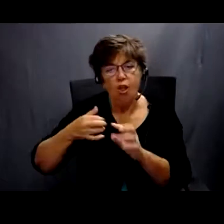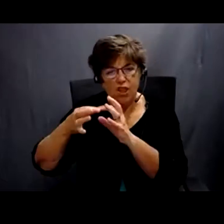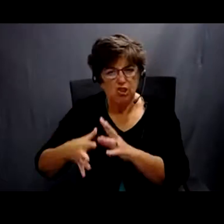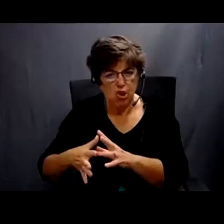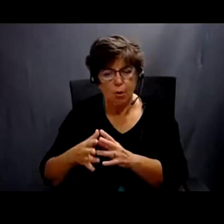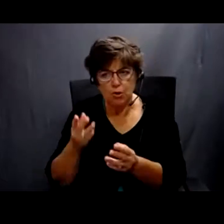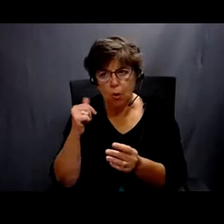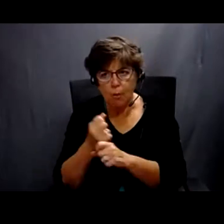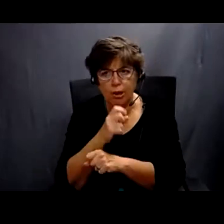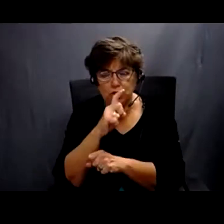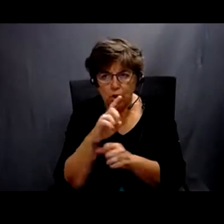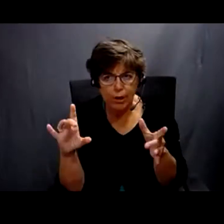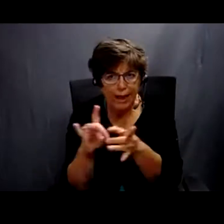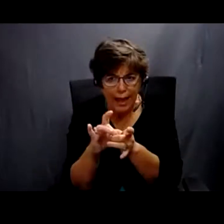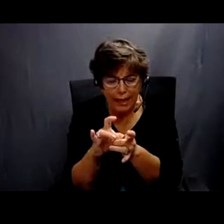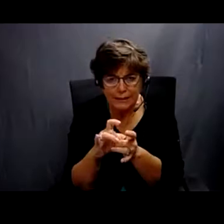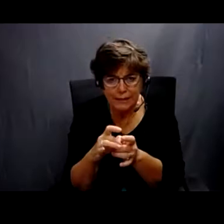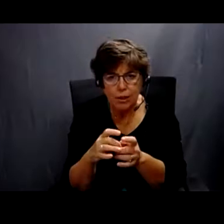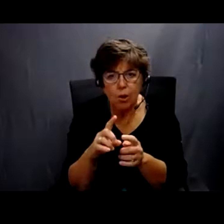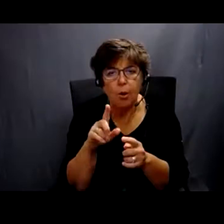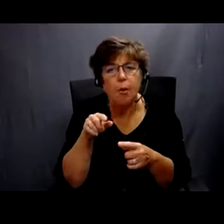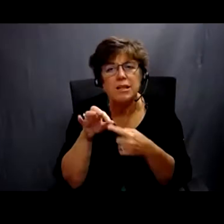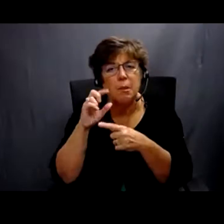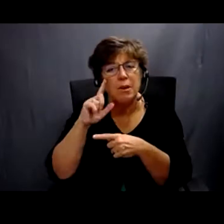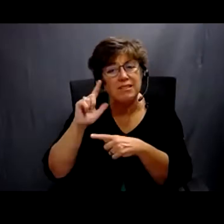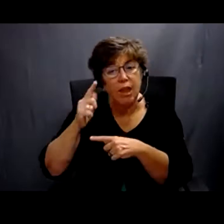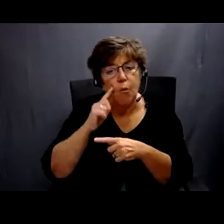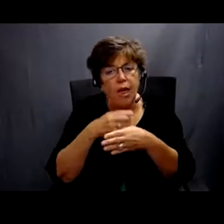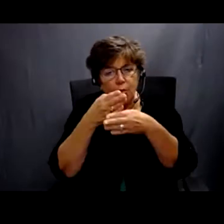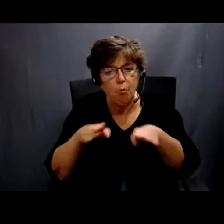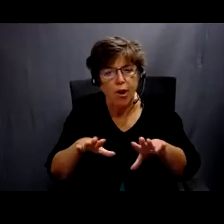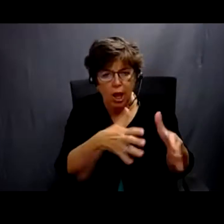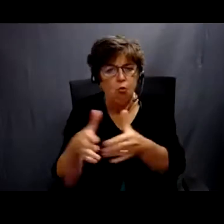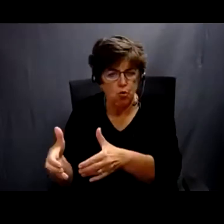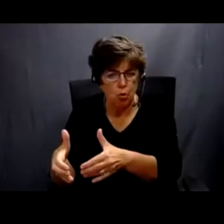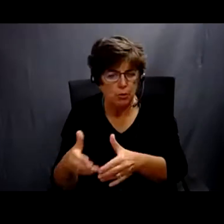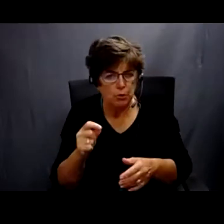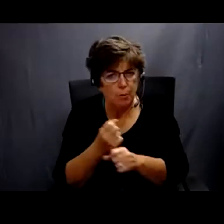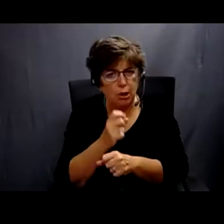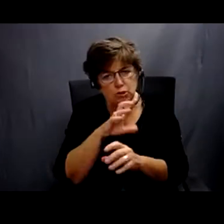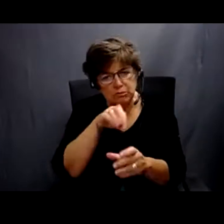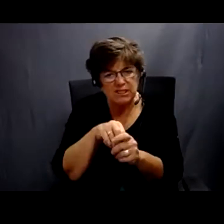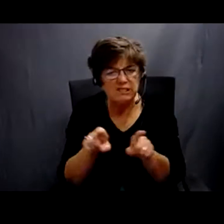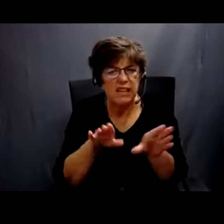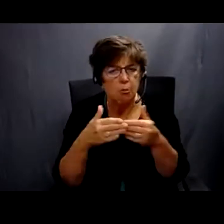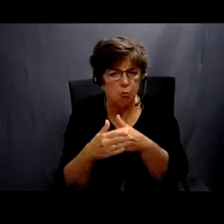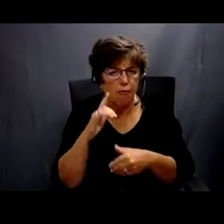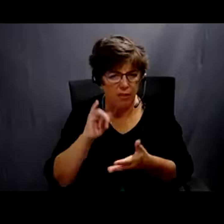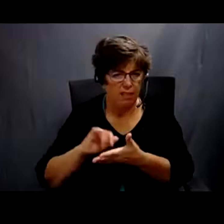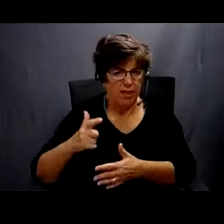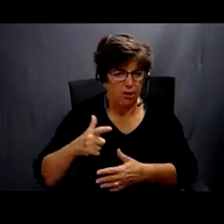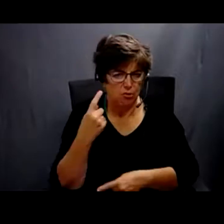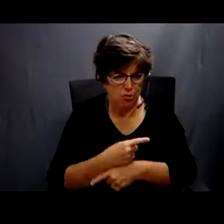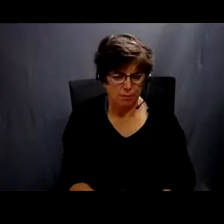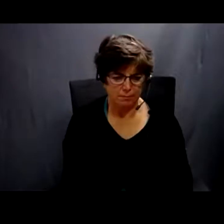up, especially as there are some breakout rooms planned for this community of practice today.